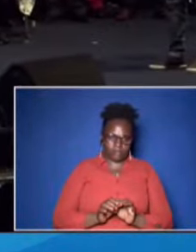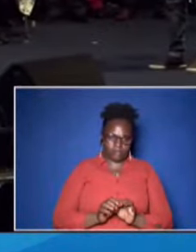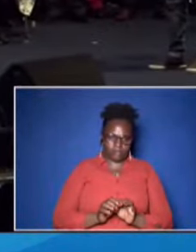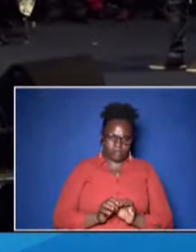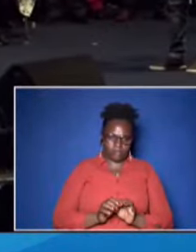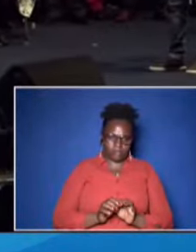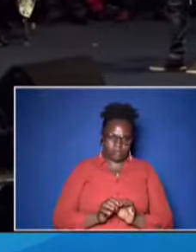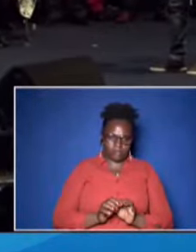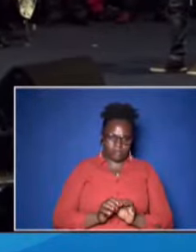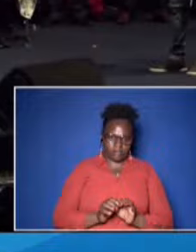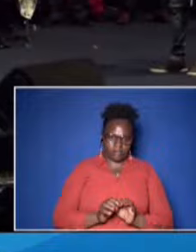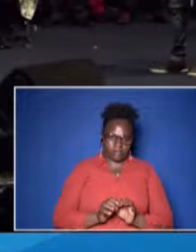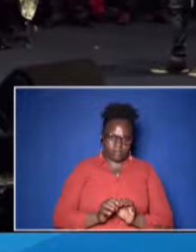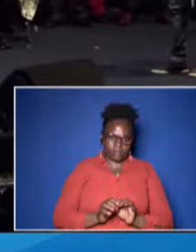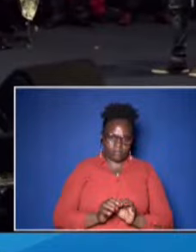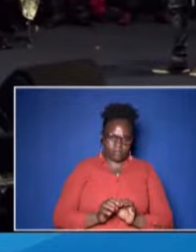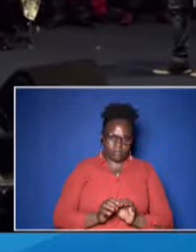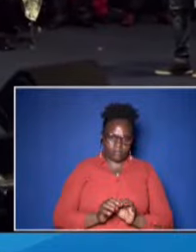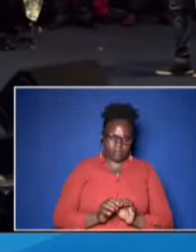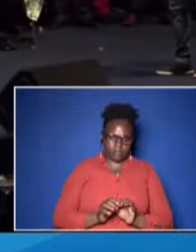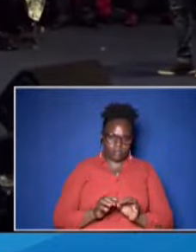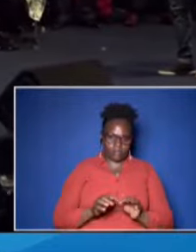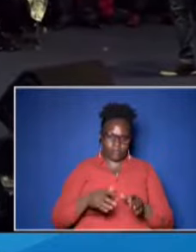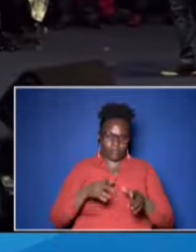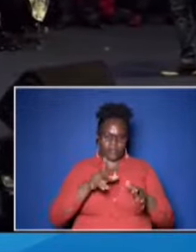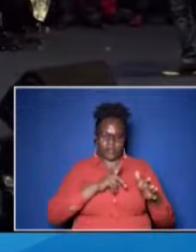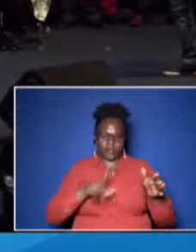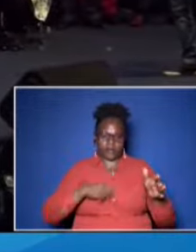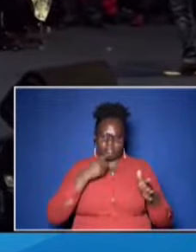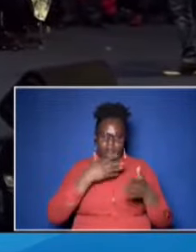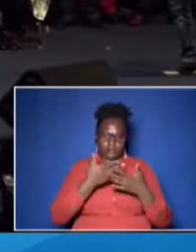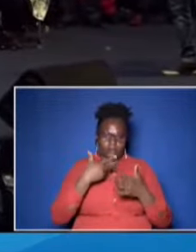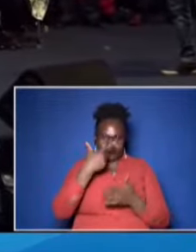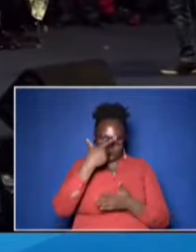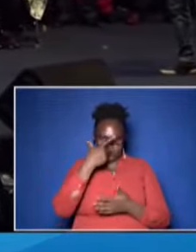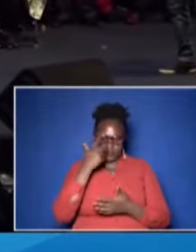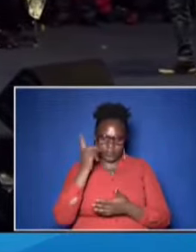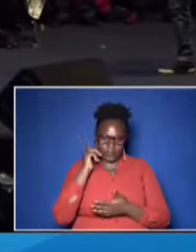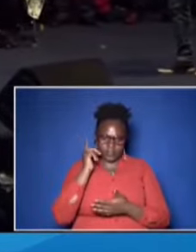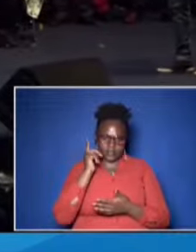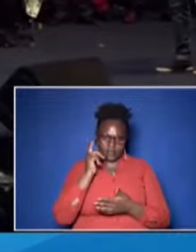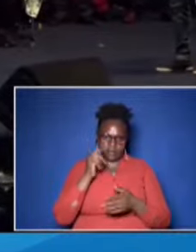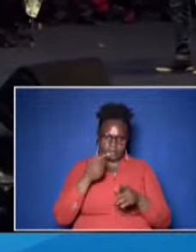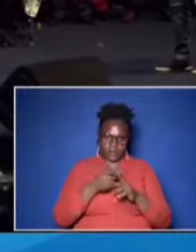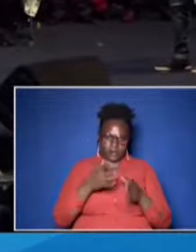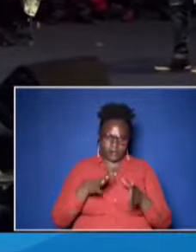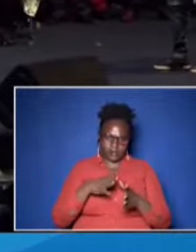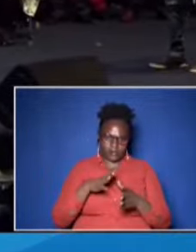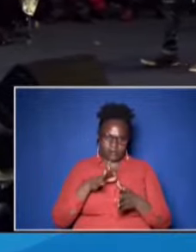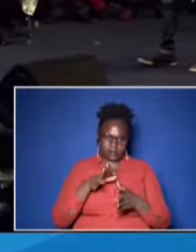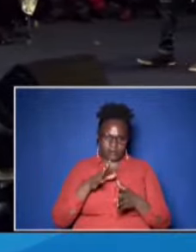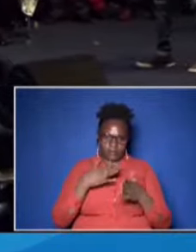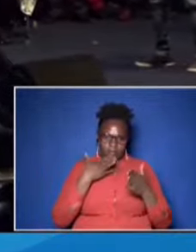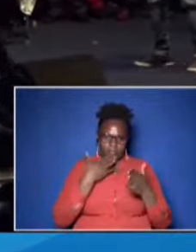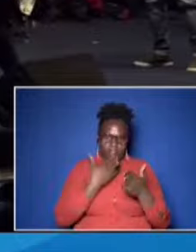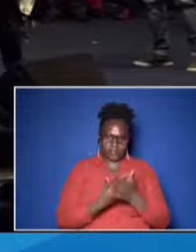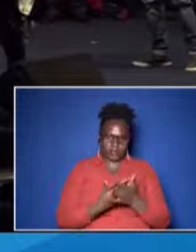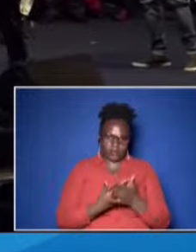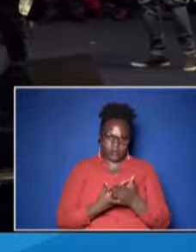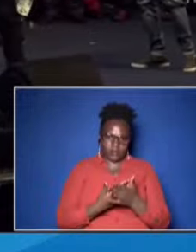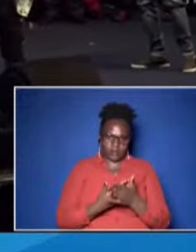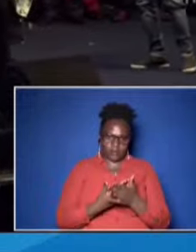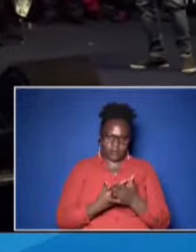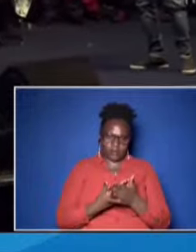preacher once I was deaf but now I here lift your hands say thank you Lord all